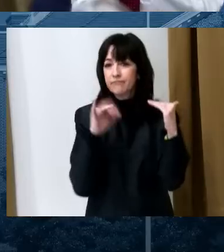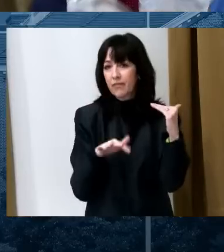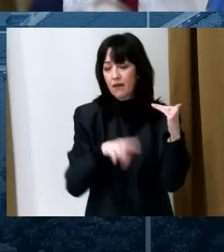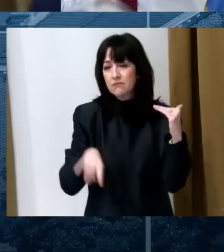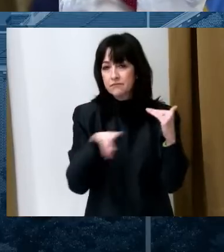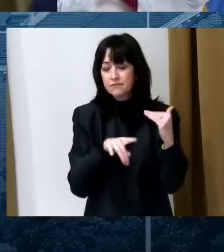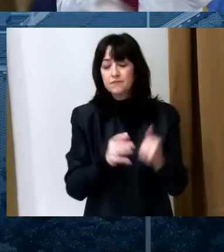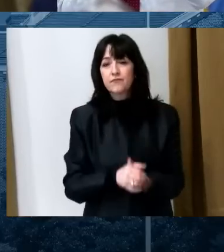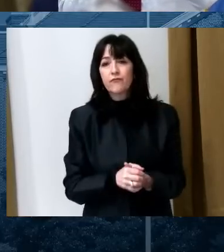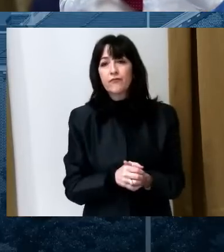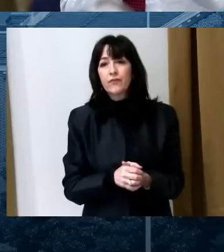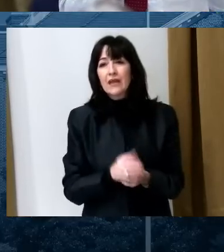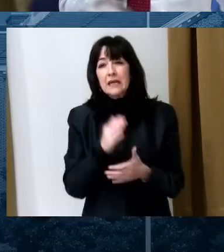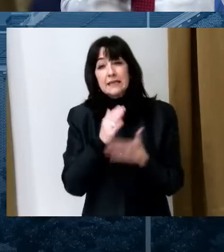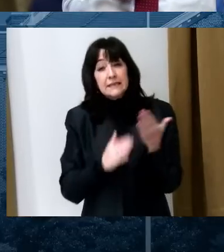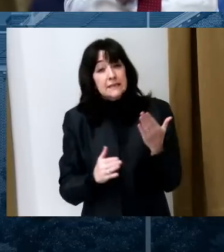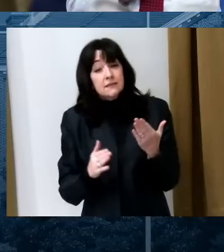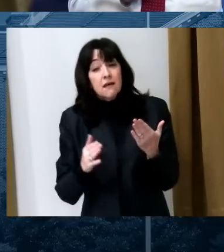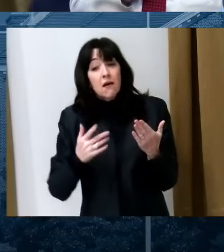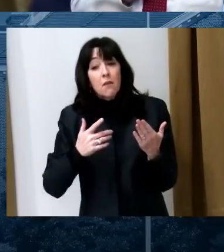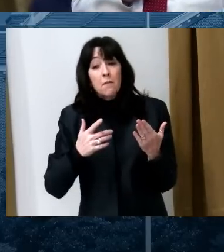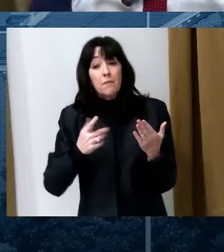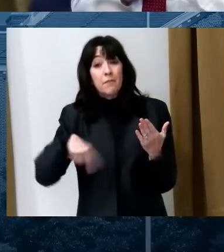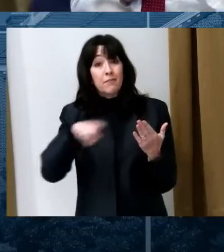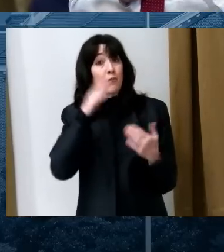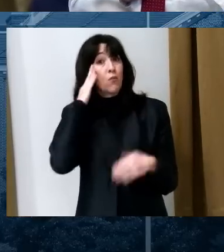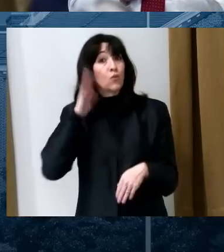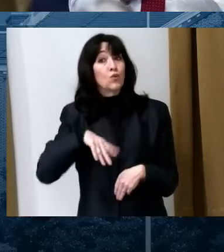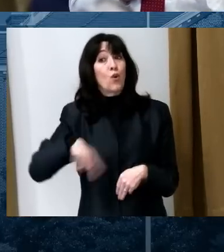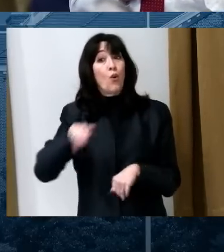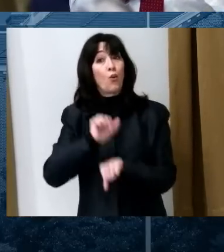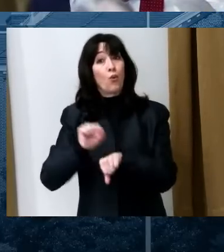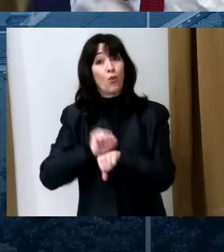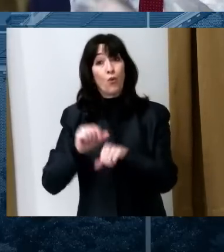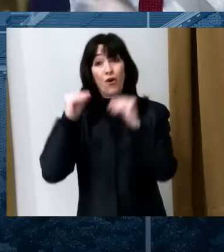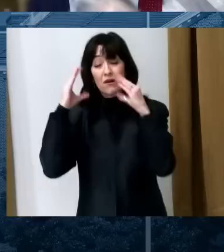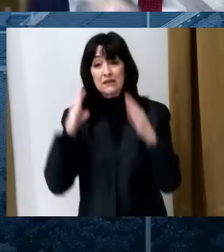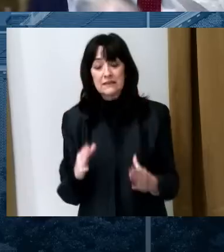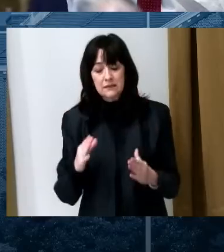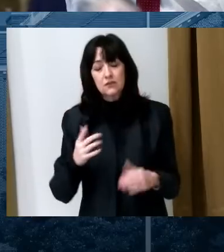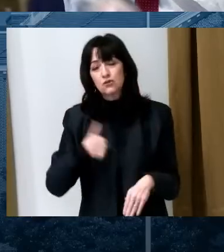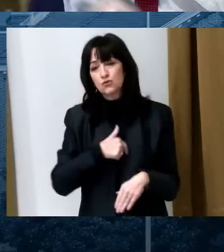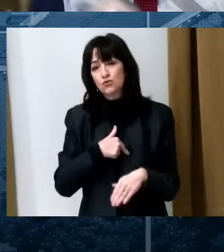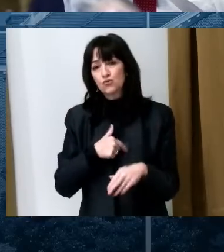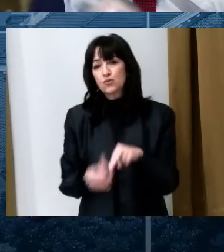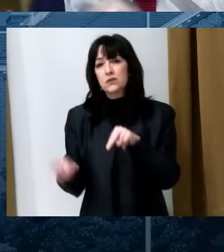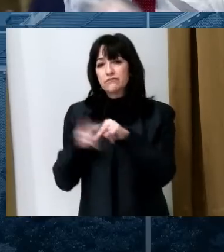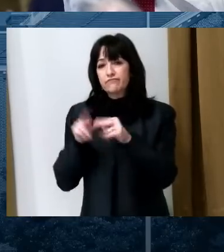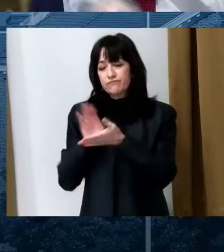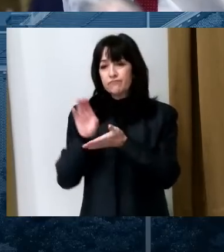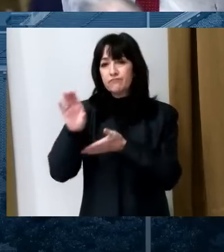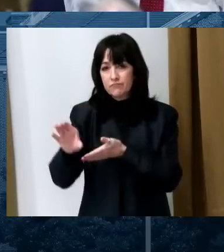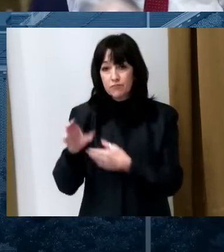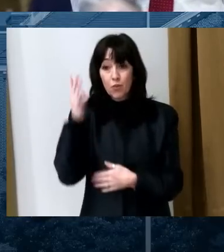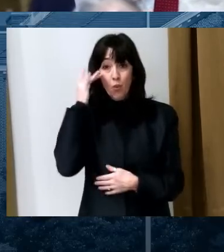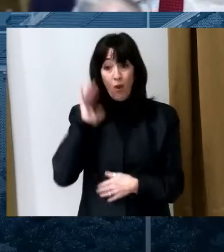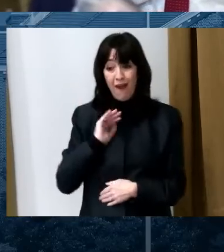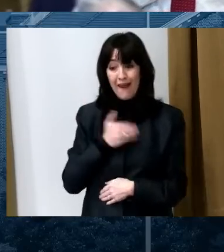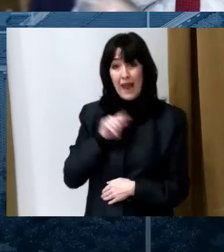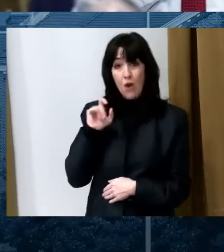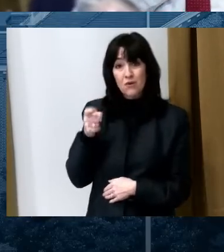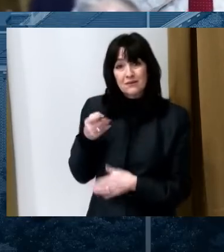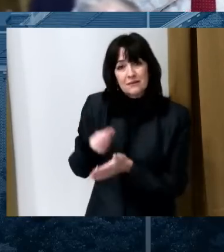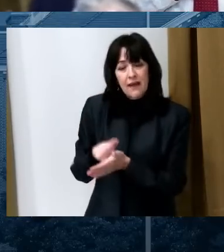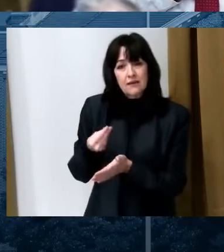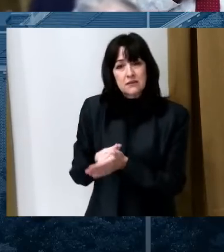opposite a higher raise for our teachers or for state employees, it just felt like we'd get a better bang for our taxpayer buck in doing it